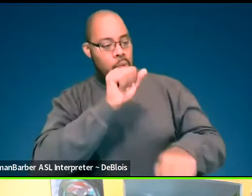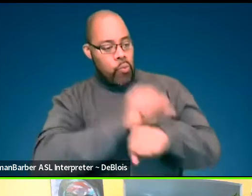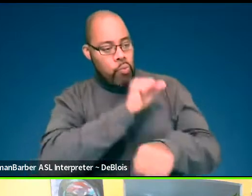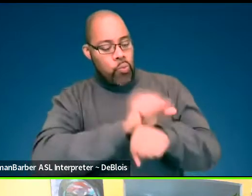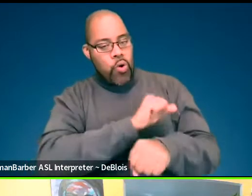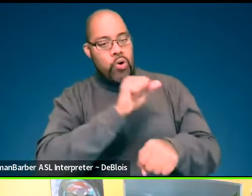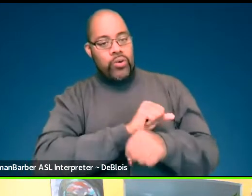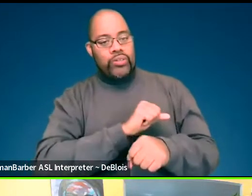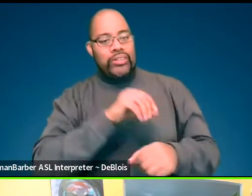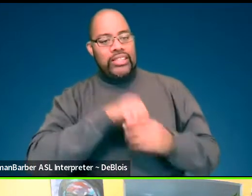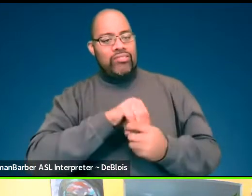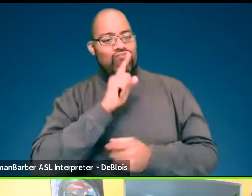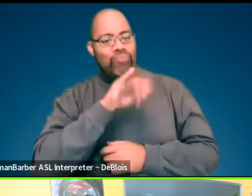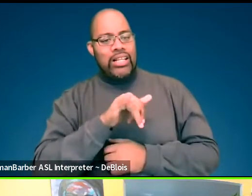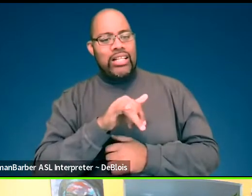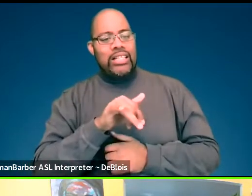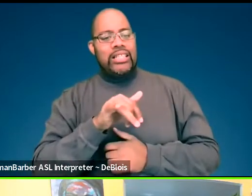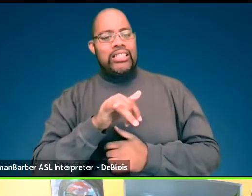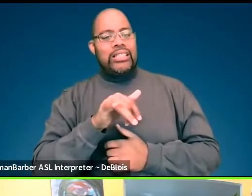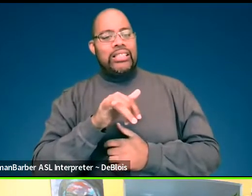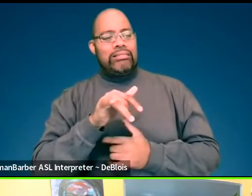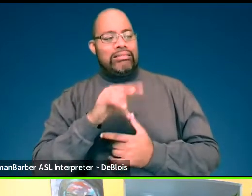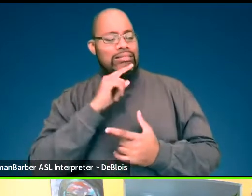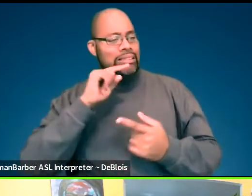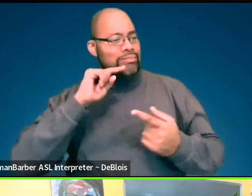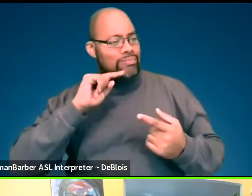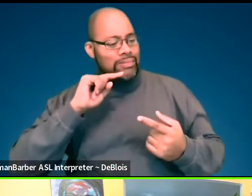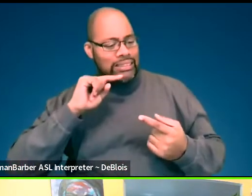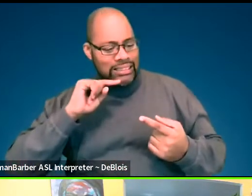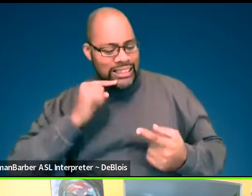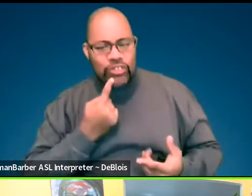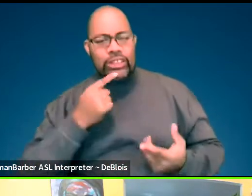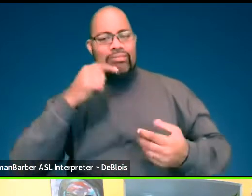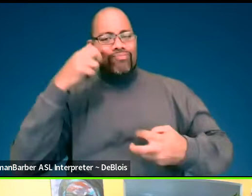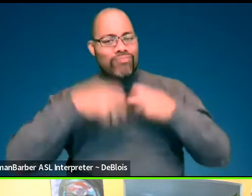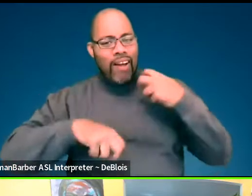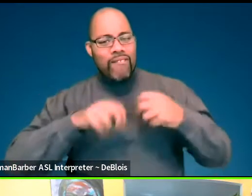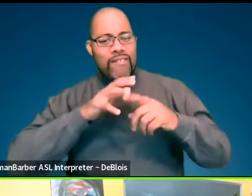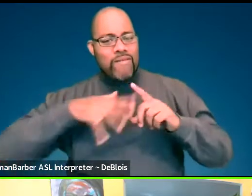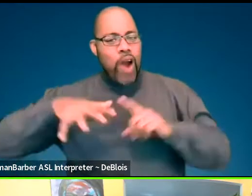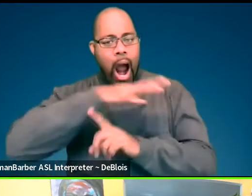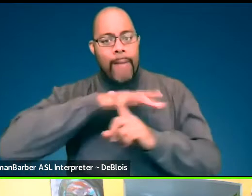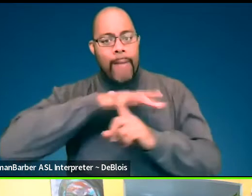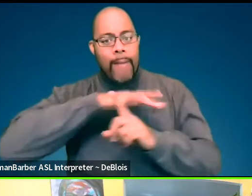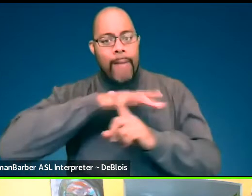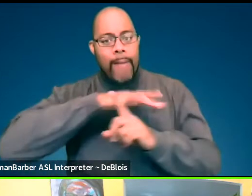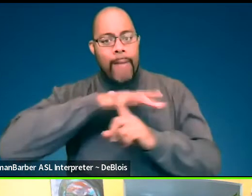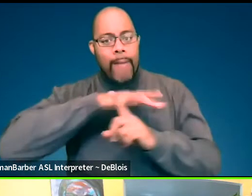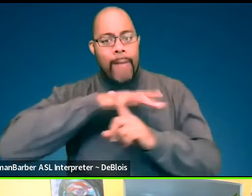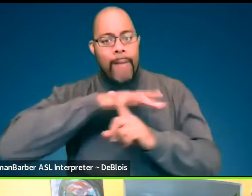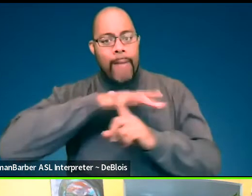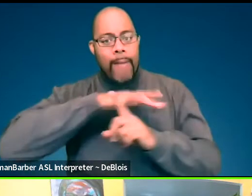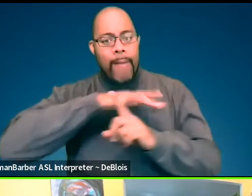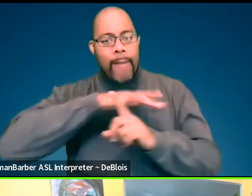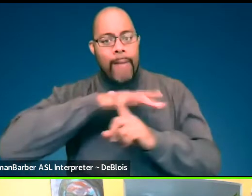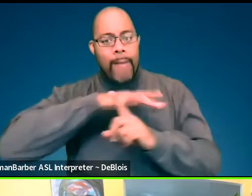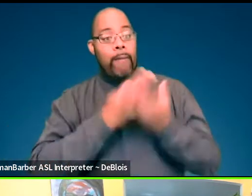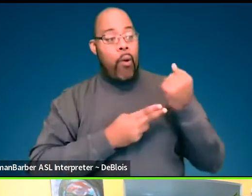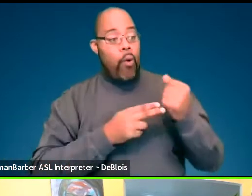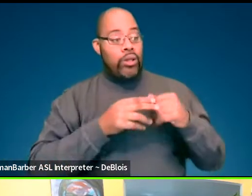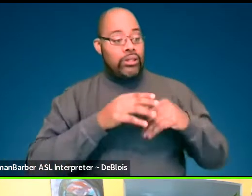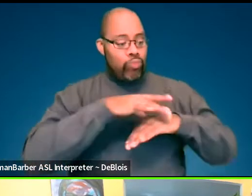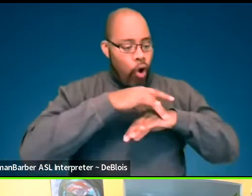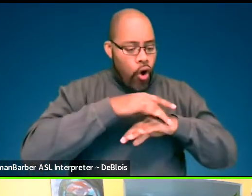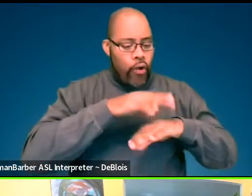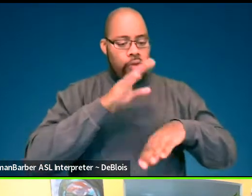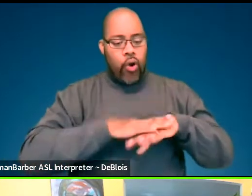this really grueling environment. So it's been a fantastic experience that's both terrestrial, it's